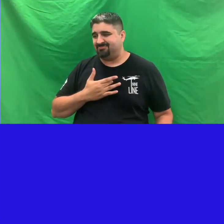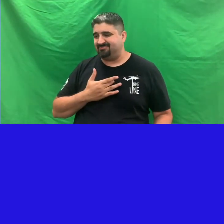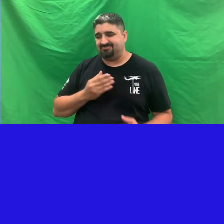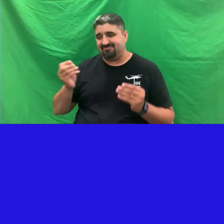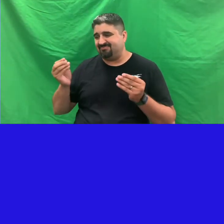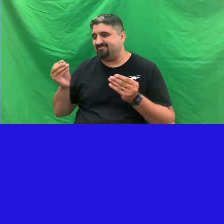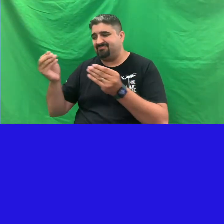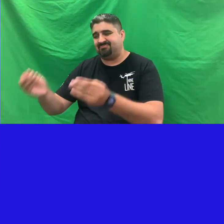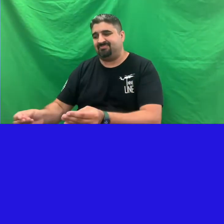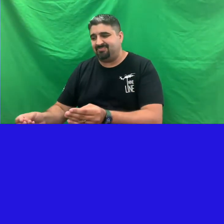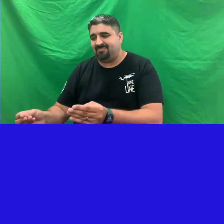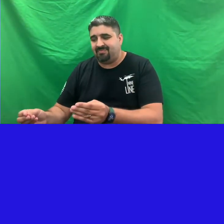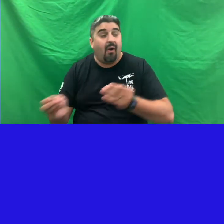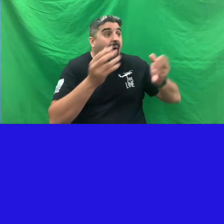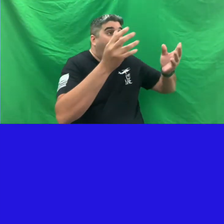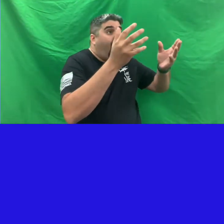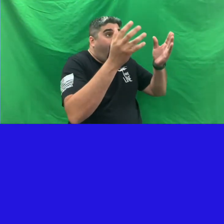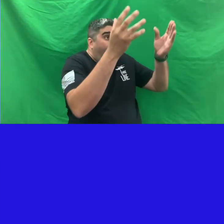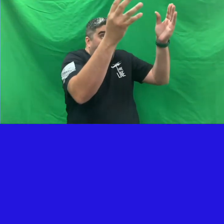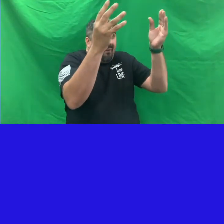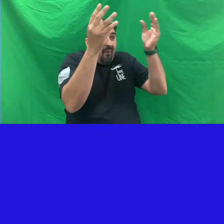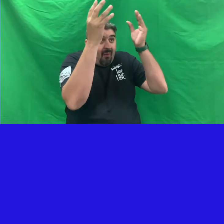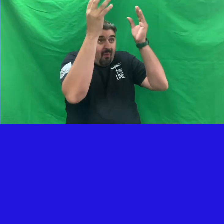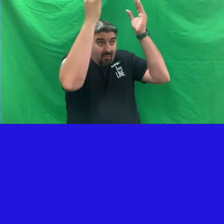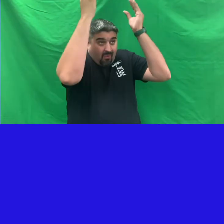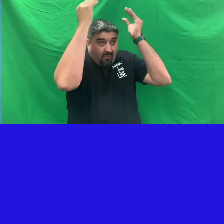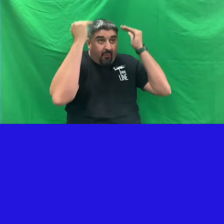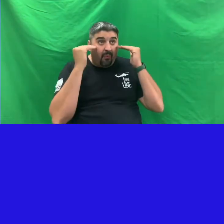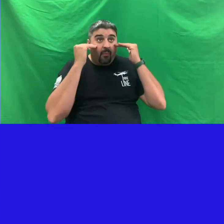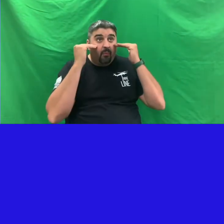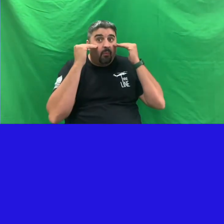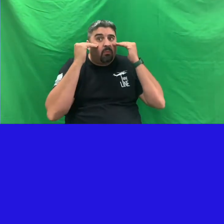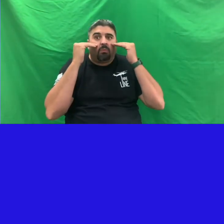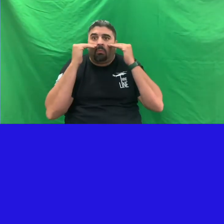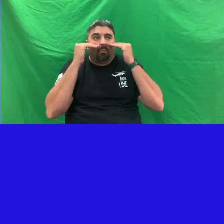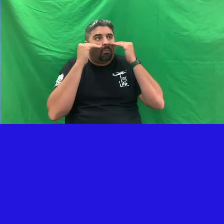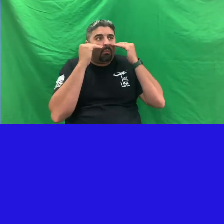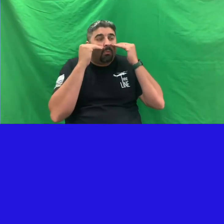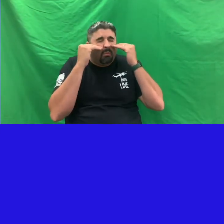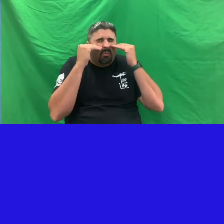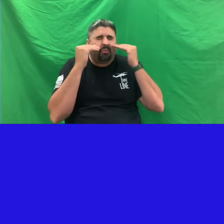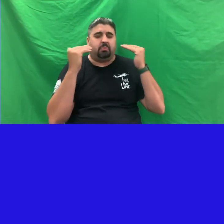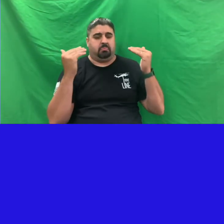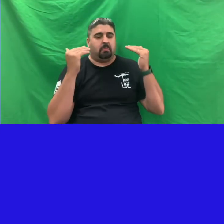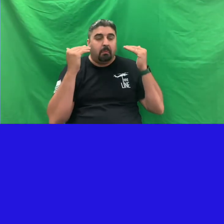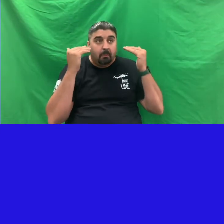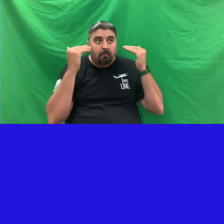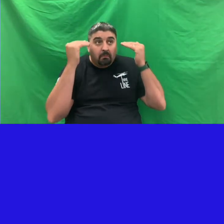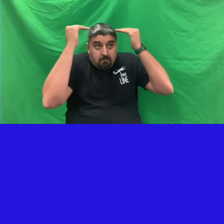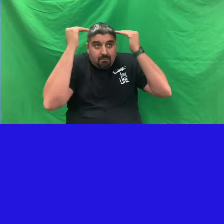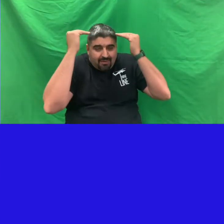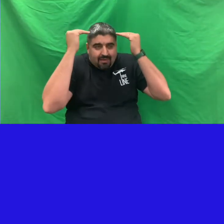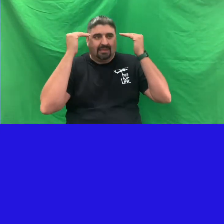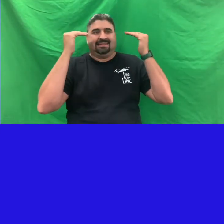Happy birthday, said Frog. Toad put on the hat. It fell down